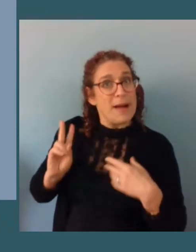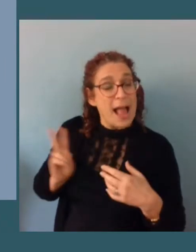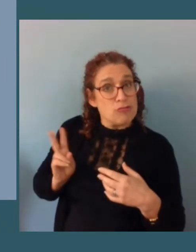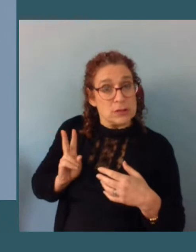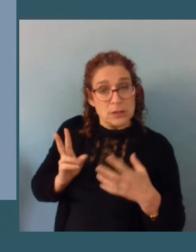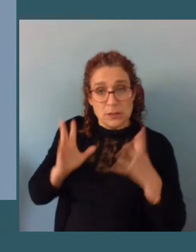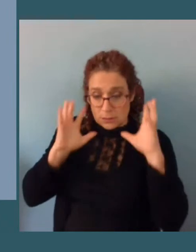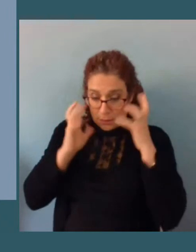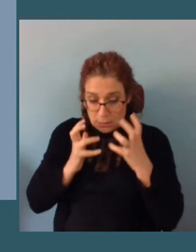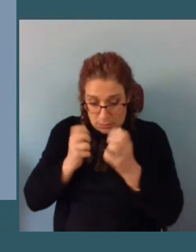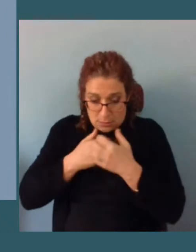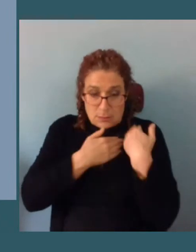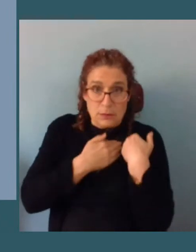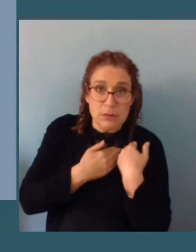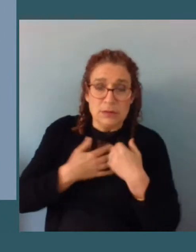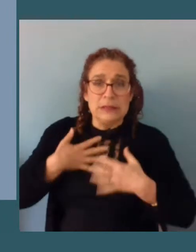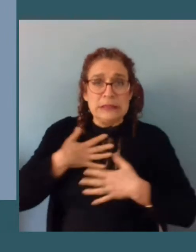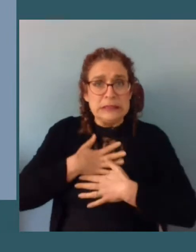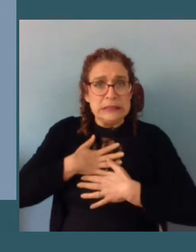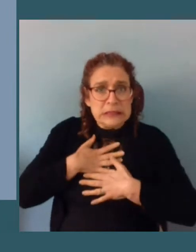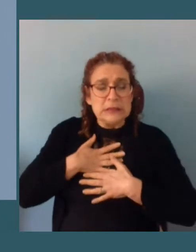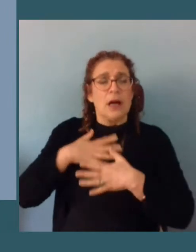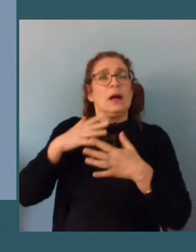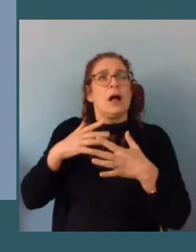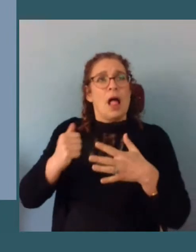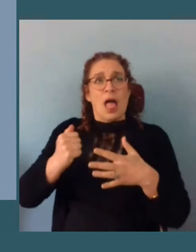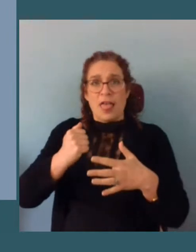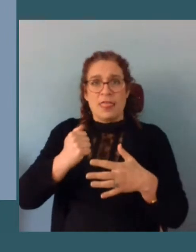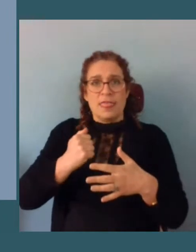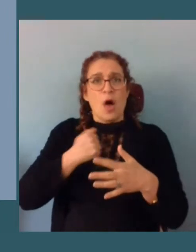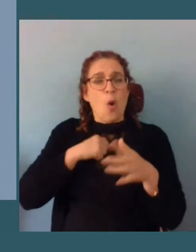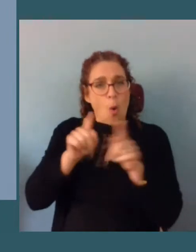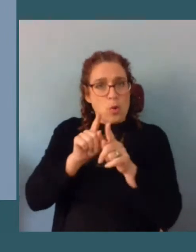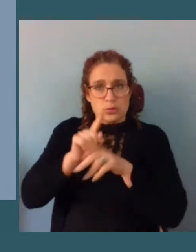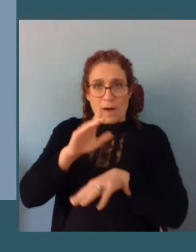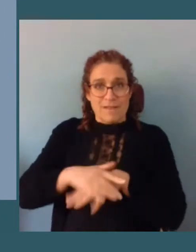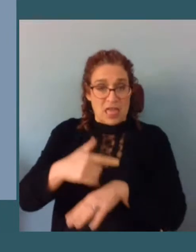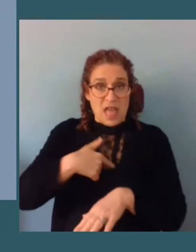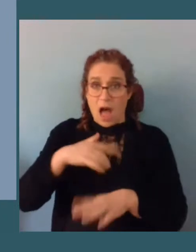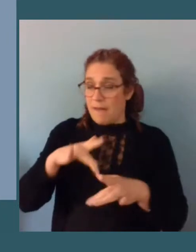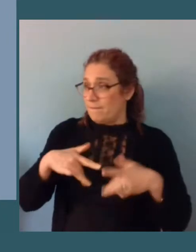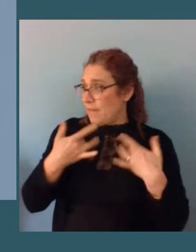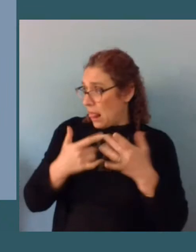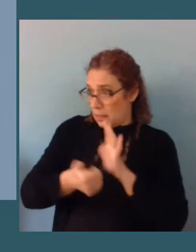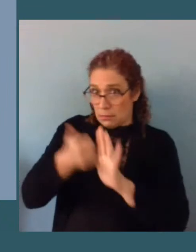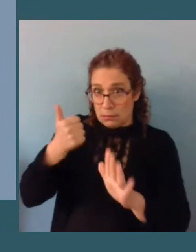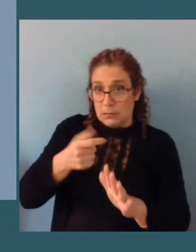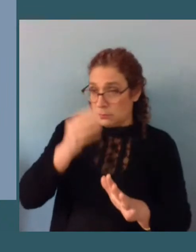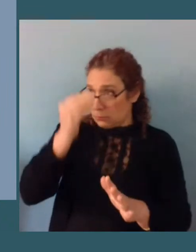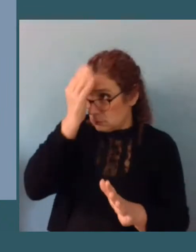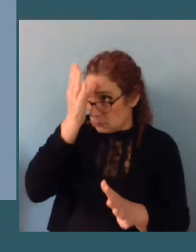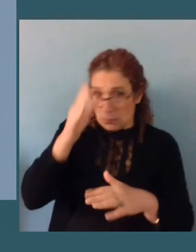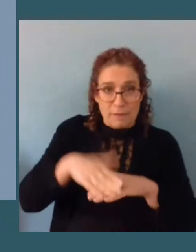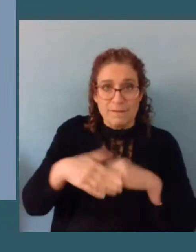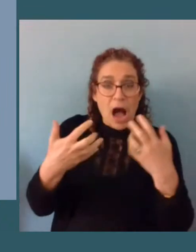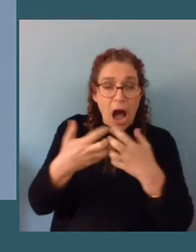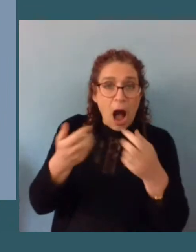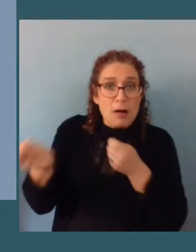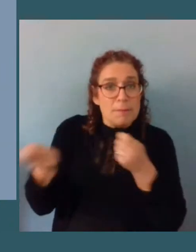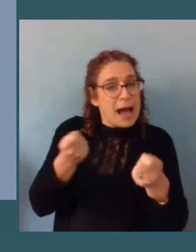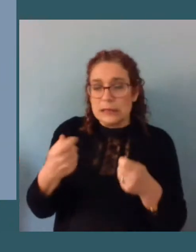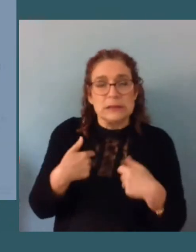parents in terms of their own self-efficacy or competence in knowing how to manage their child's allergic